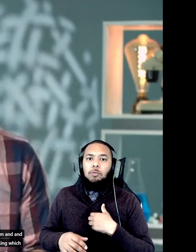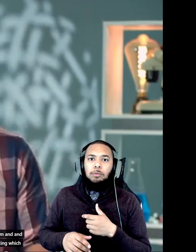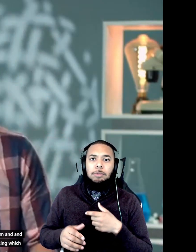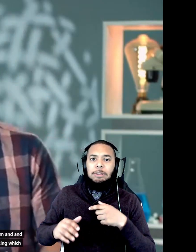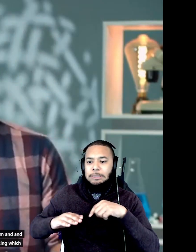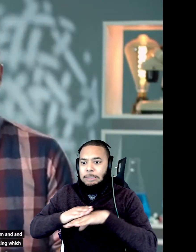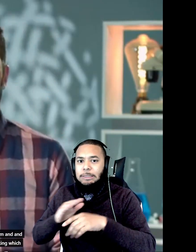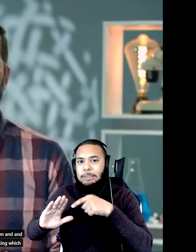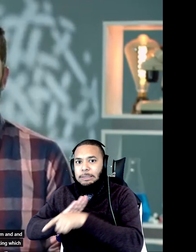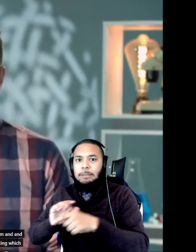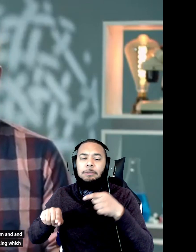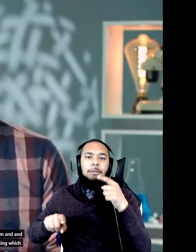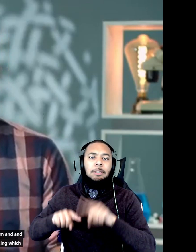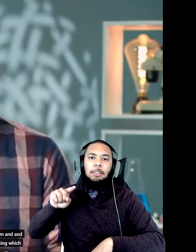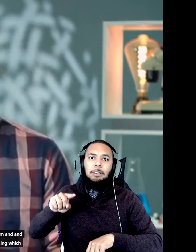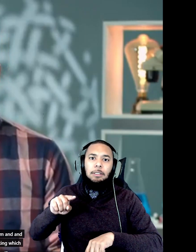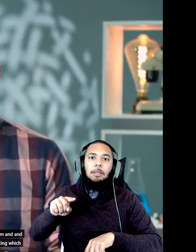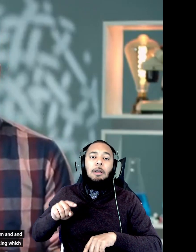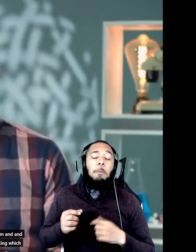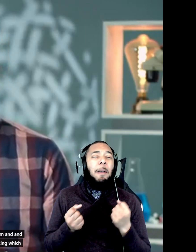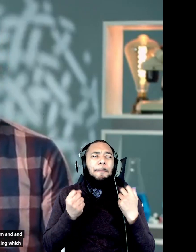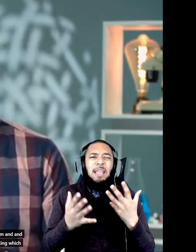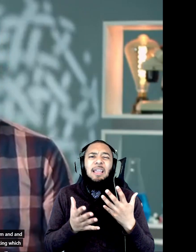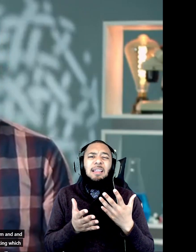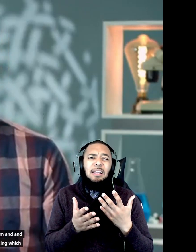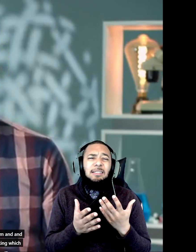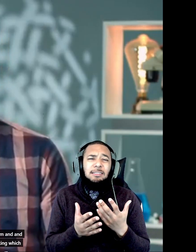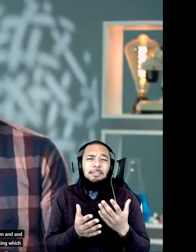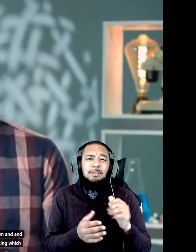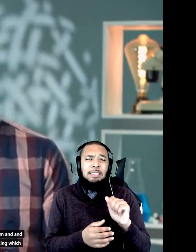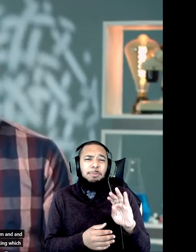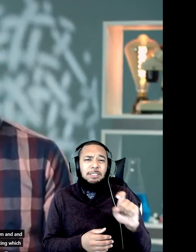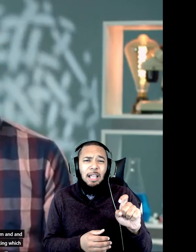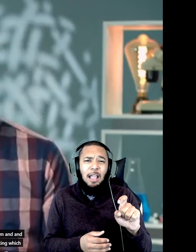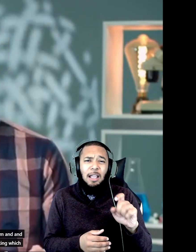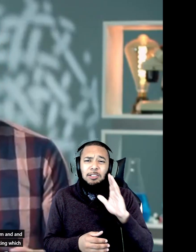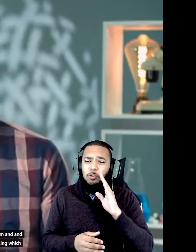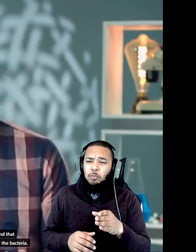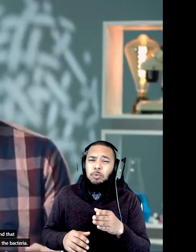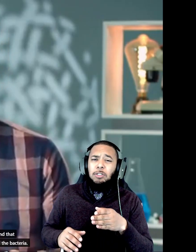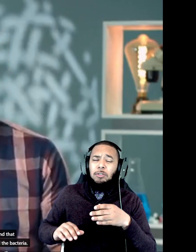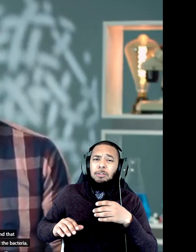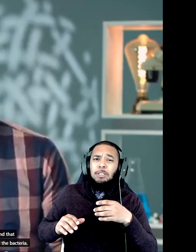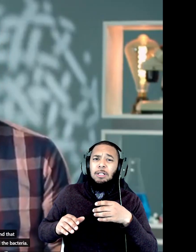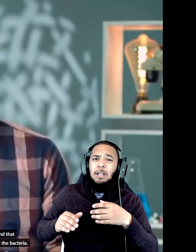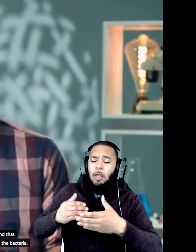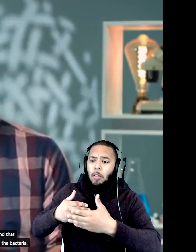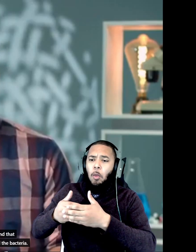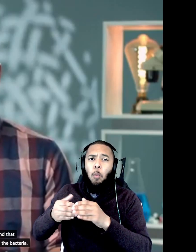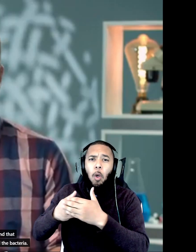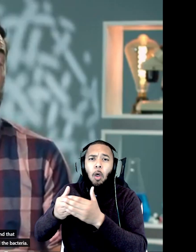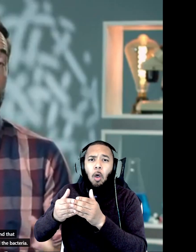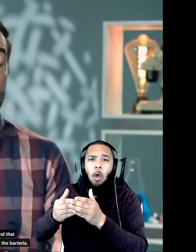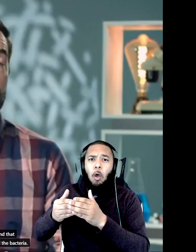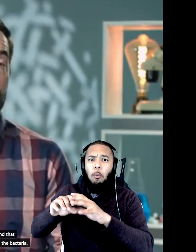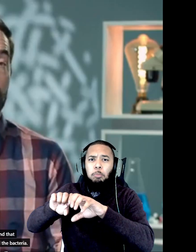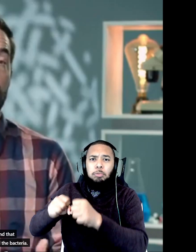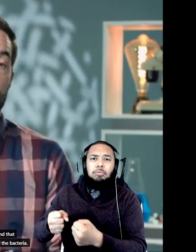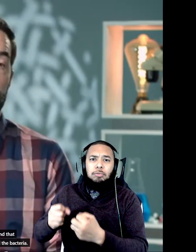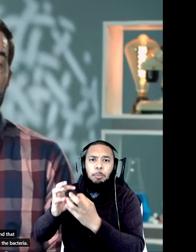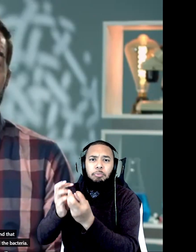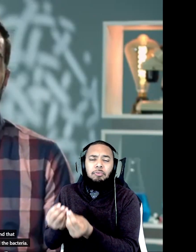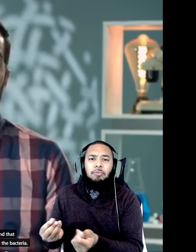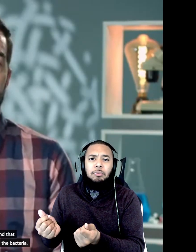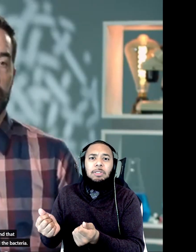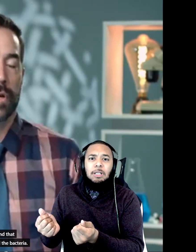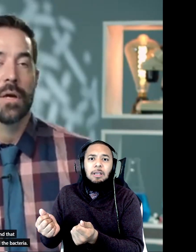target the cell's peptidoglycan and stop it from cross-linking, which destroys the cell, and that allows them to